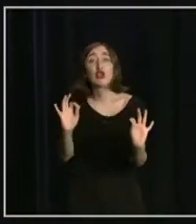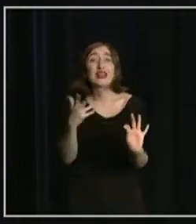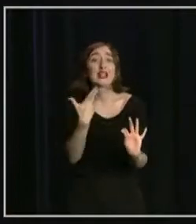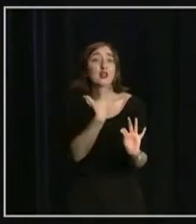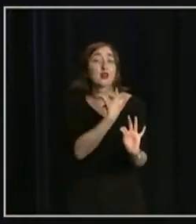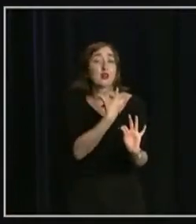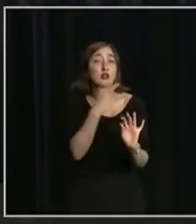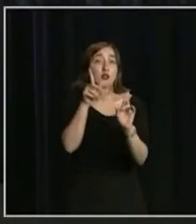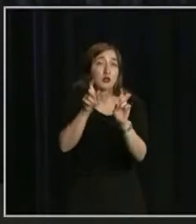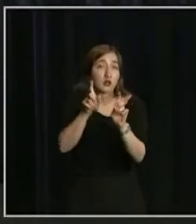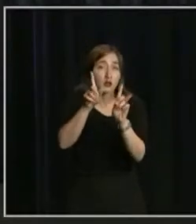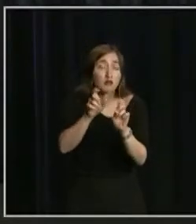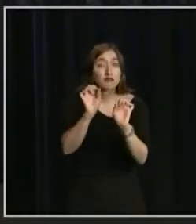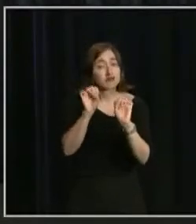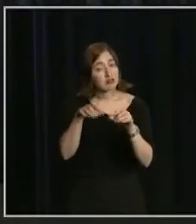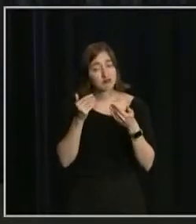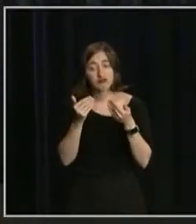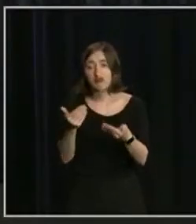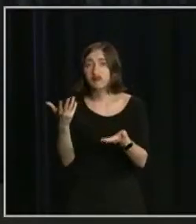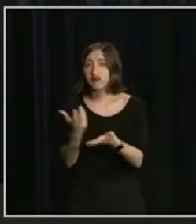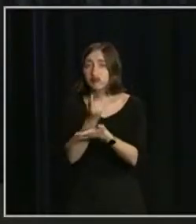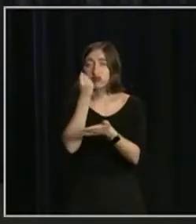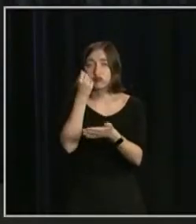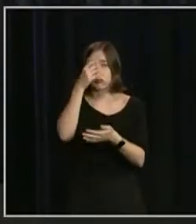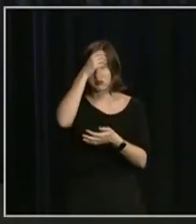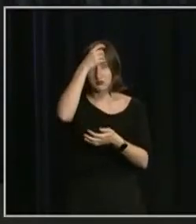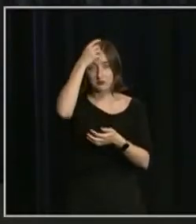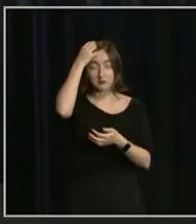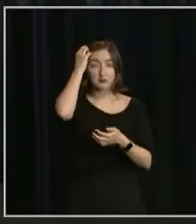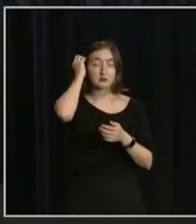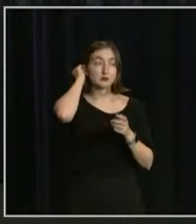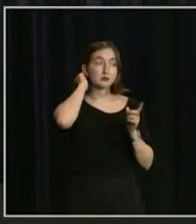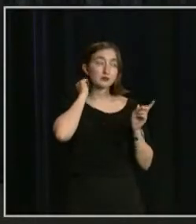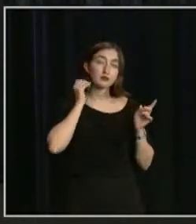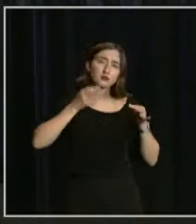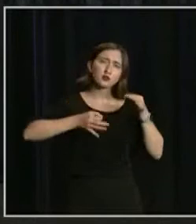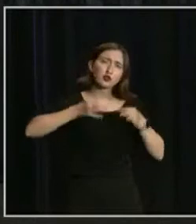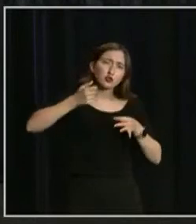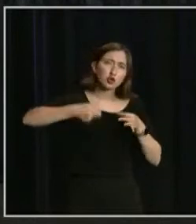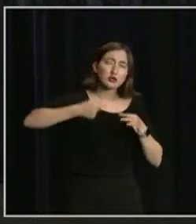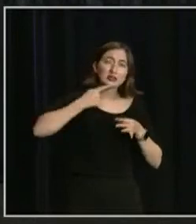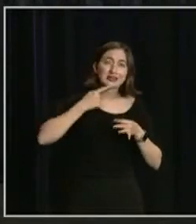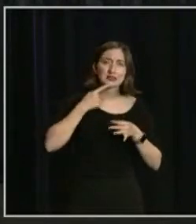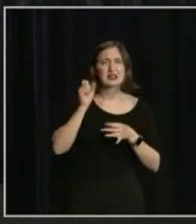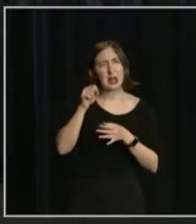available to residents. Mayor, Another $1 million for community labs.